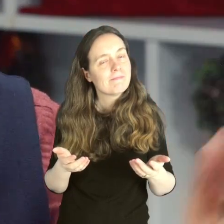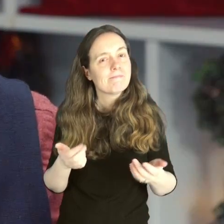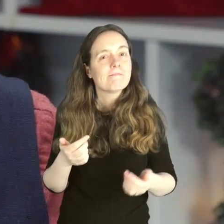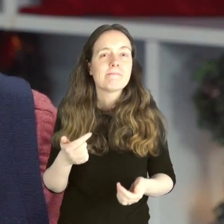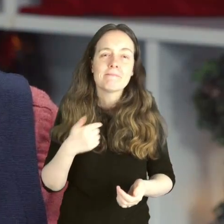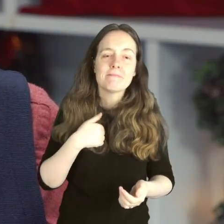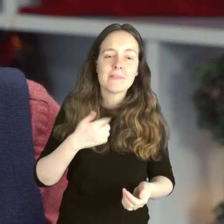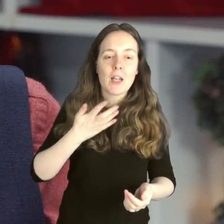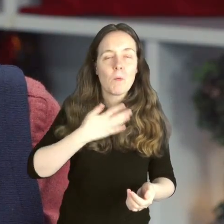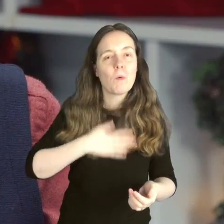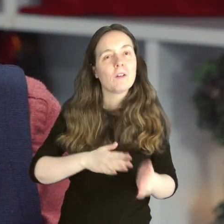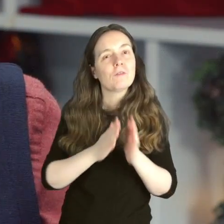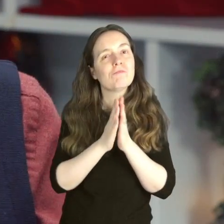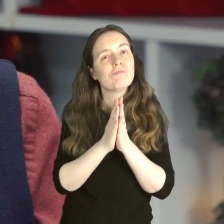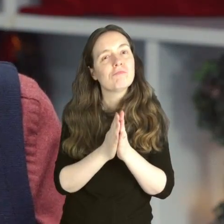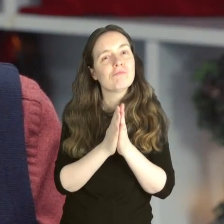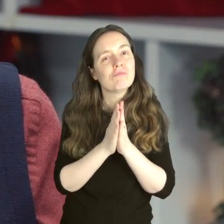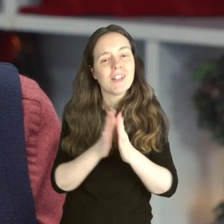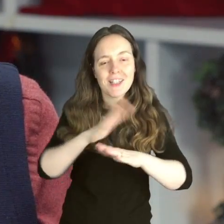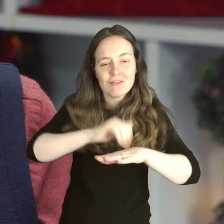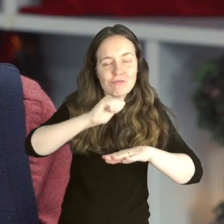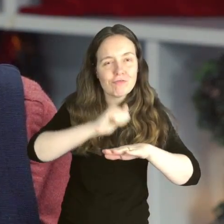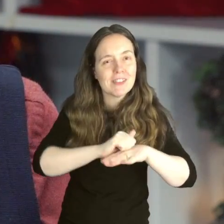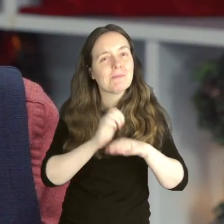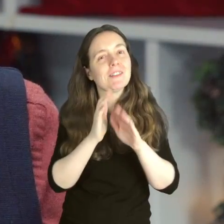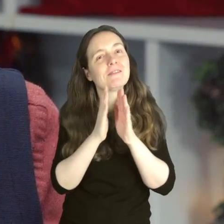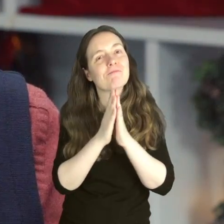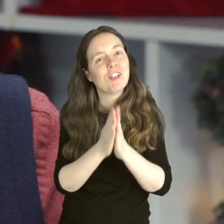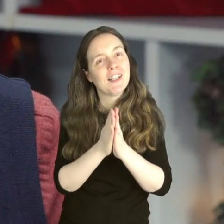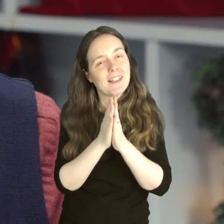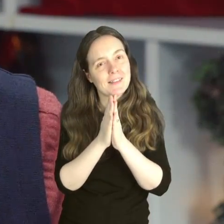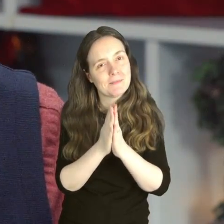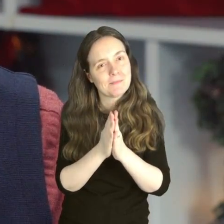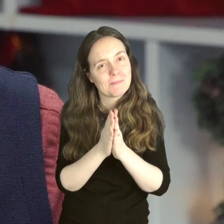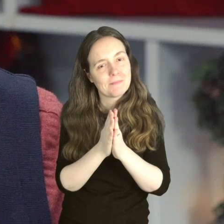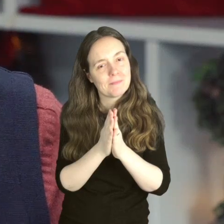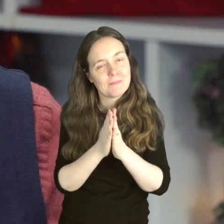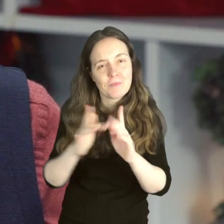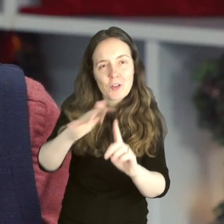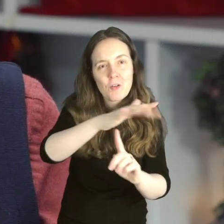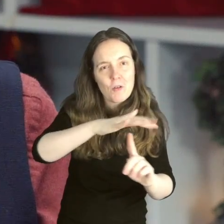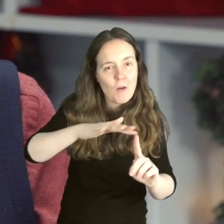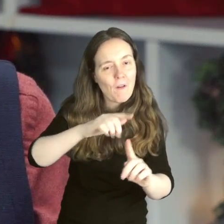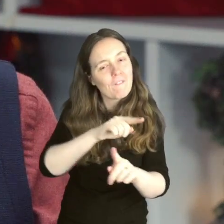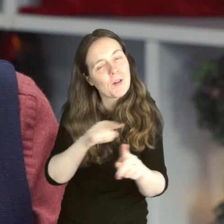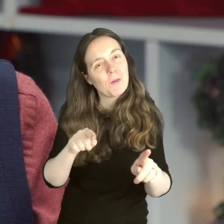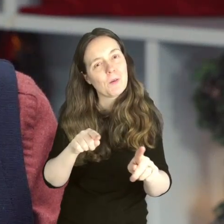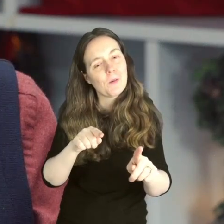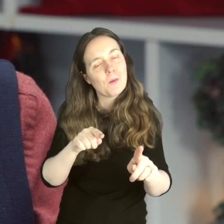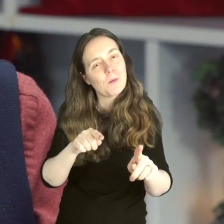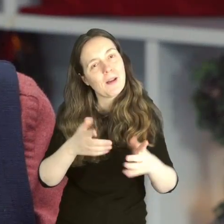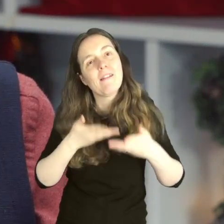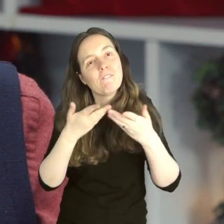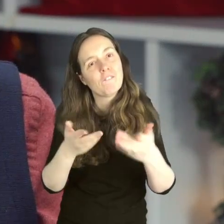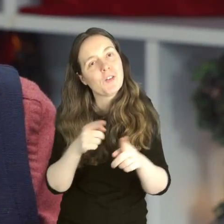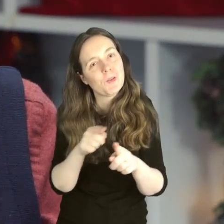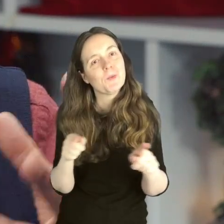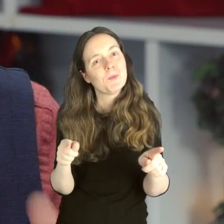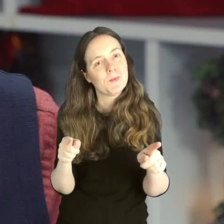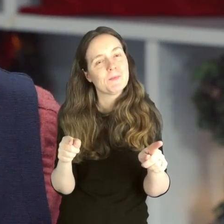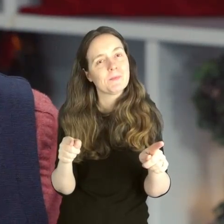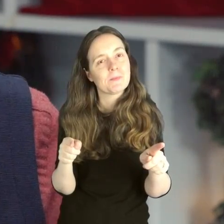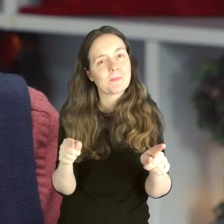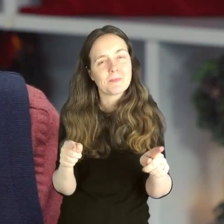want to pray a Christmas prayer over you and for you.